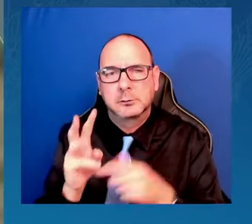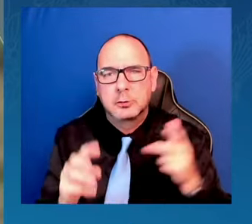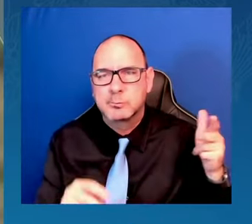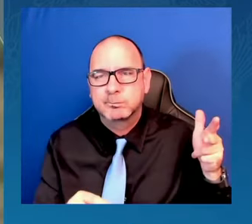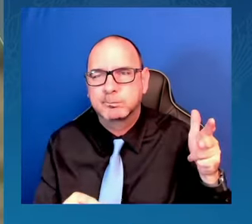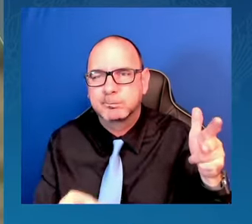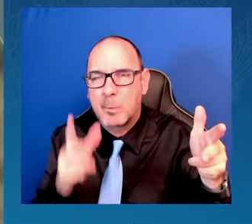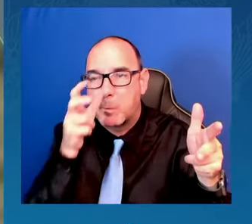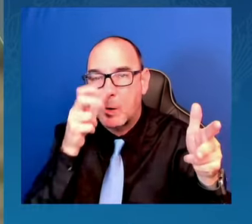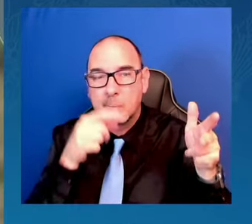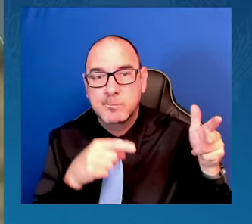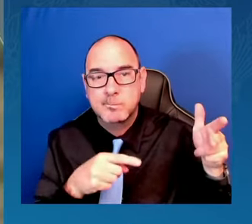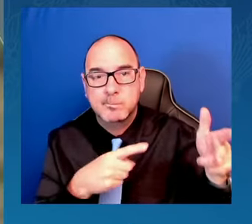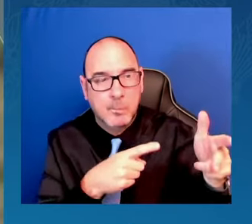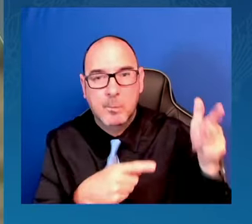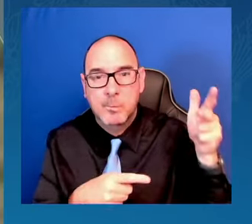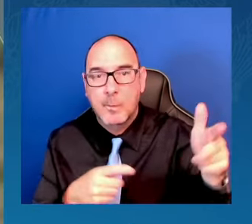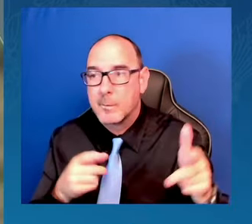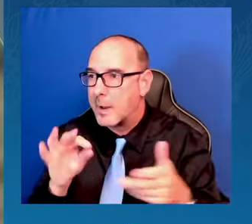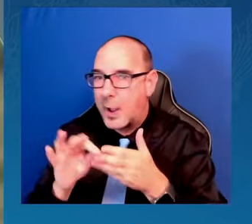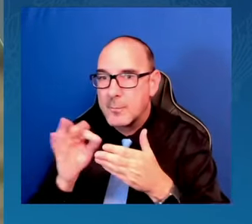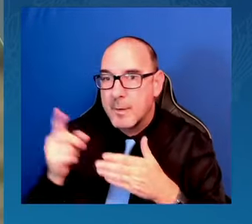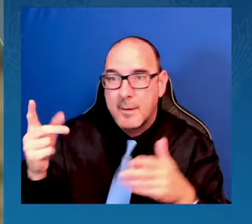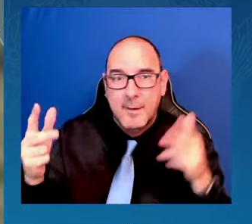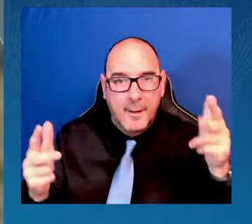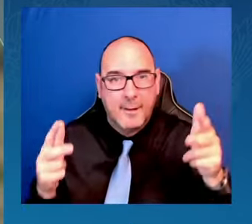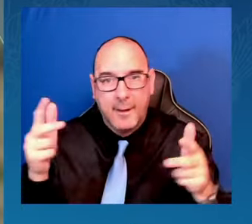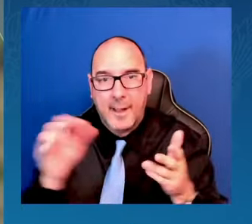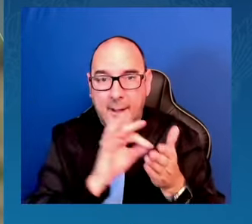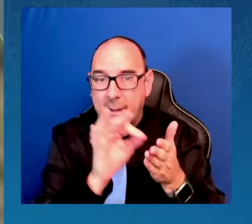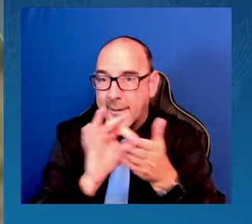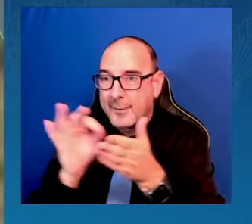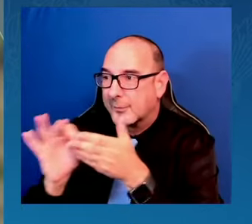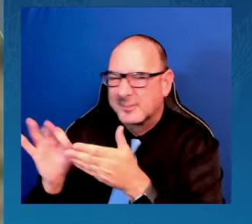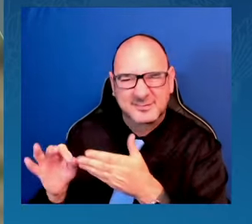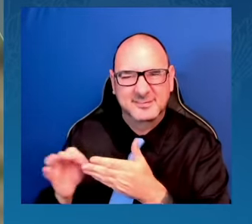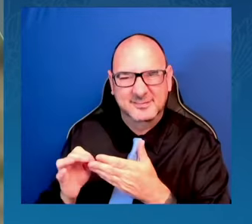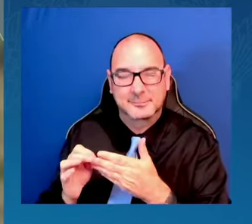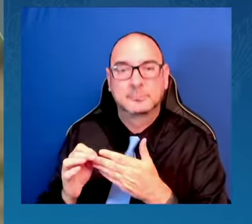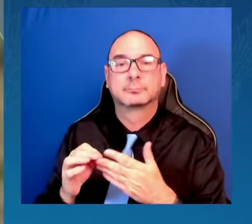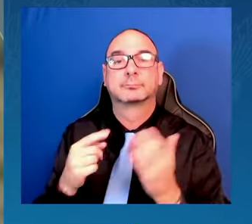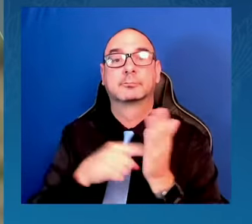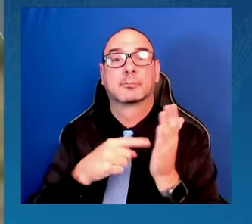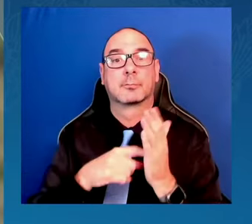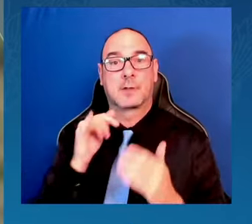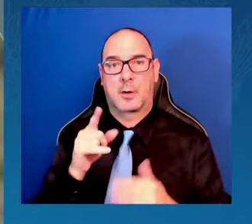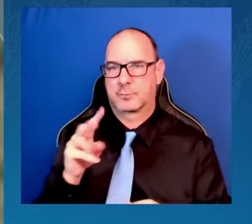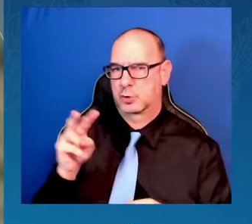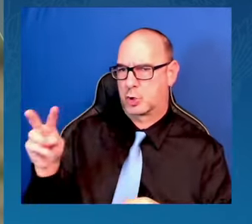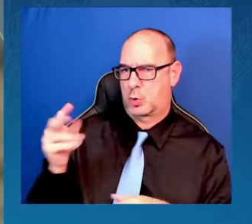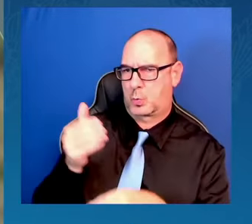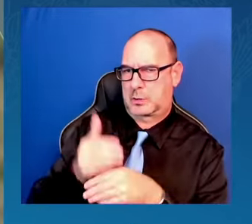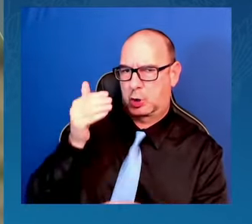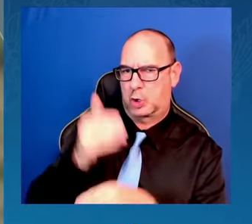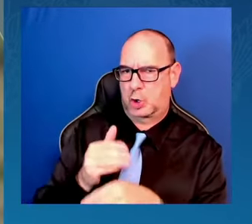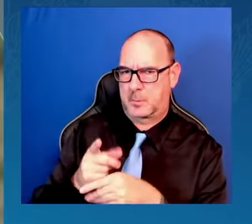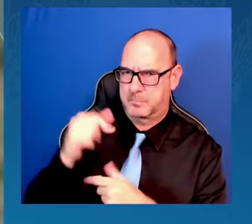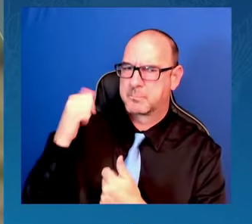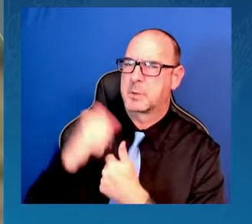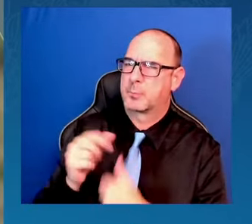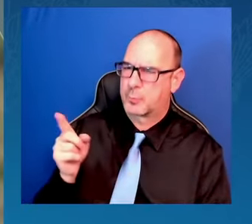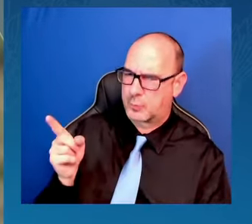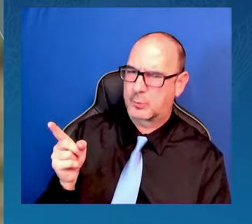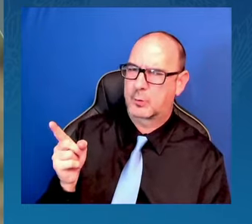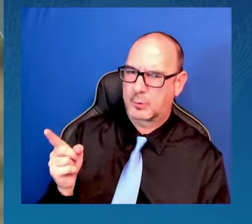nodding. But also sometimes just looking out the window, and I remember watching the miles and miles of